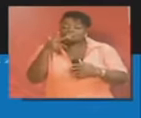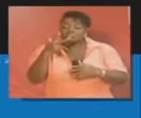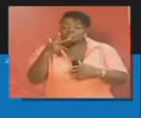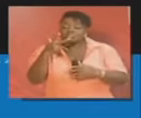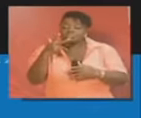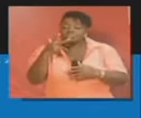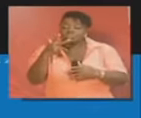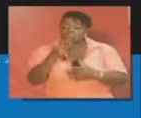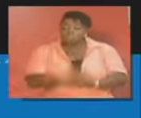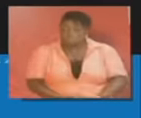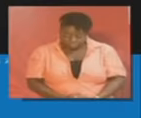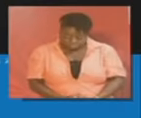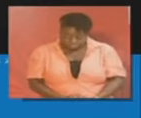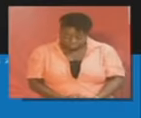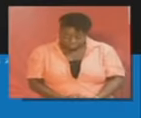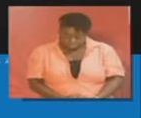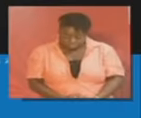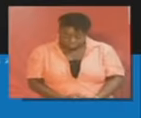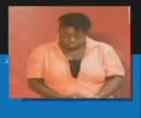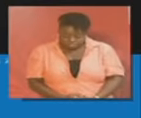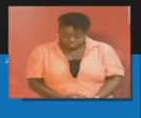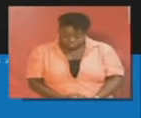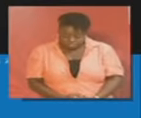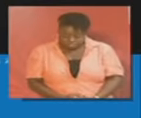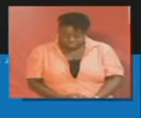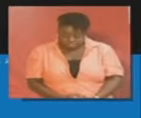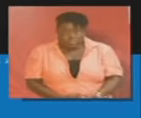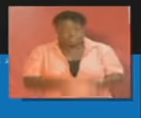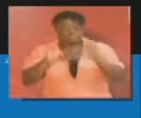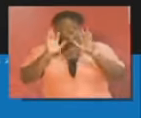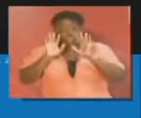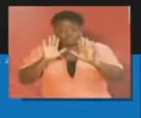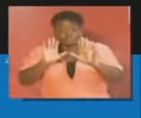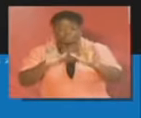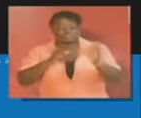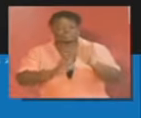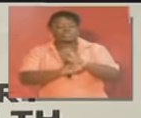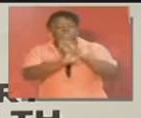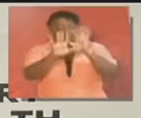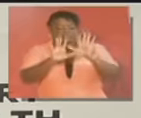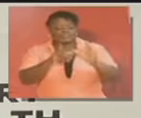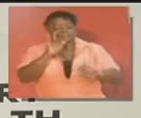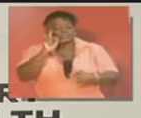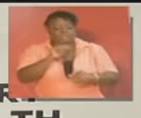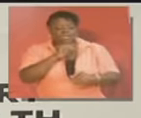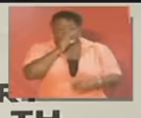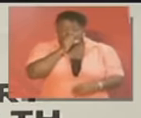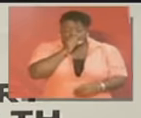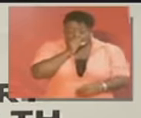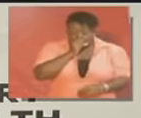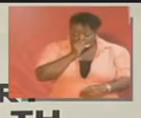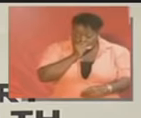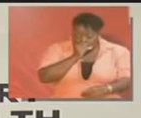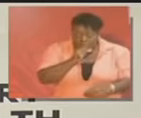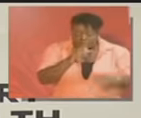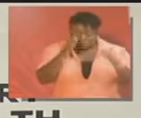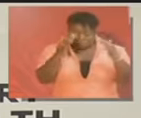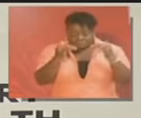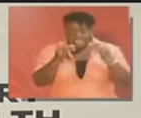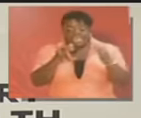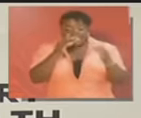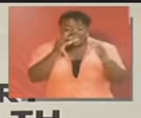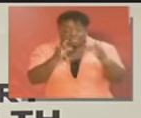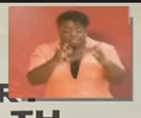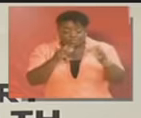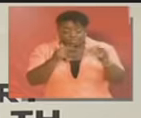for them to be completed and therefore reported? Just wanted to clarify that. Okay, so no, that's not what I'm saying. I'm saying that when